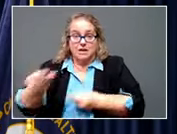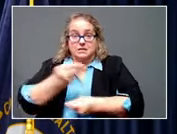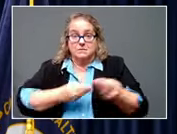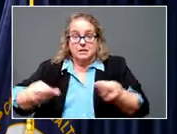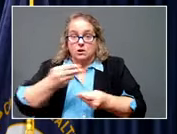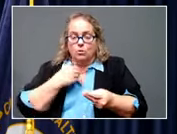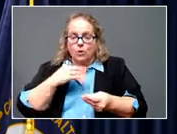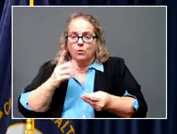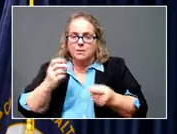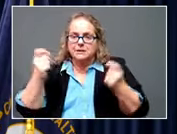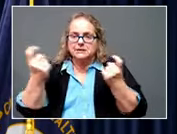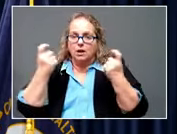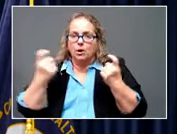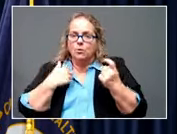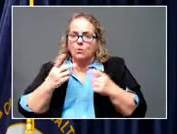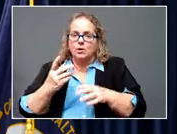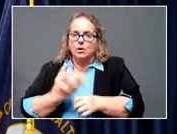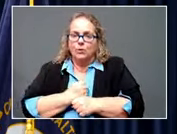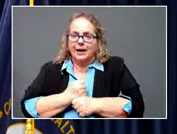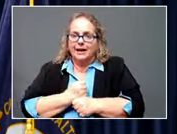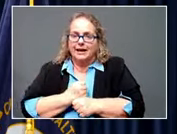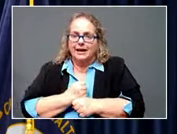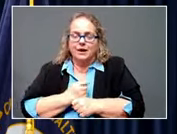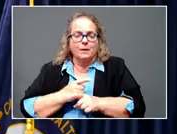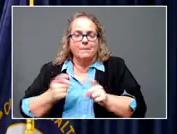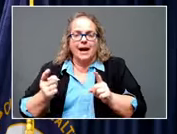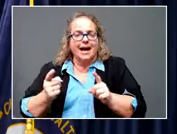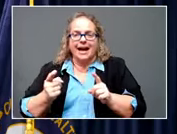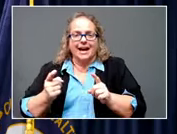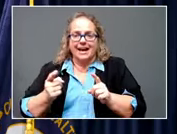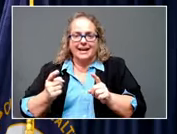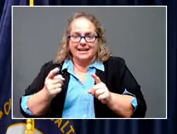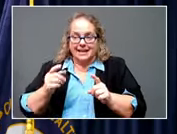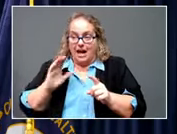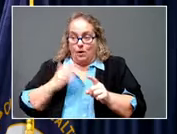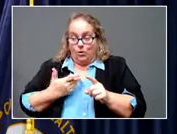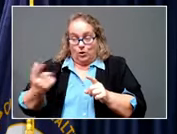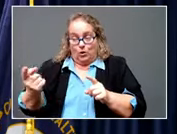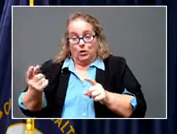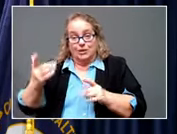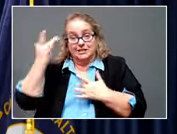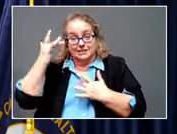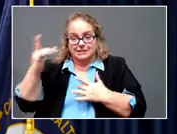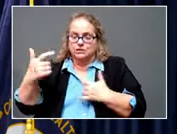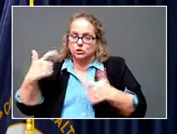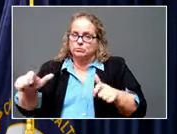winning. It's just that our adversary is that big of a challenge. But the good news today is over the